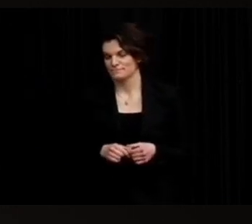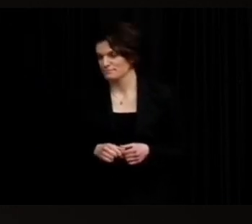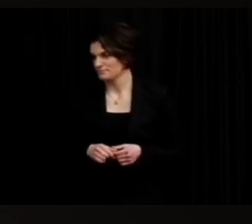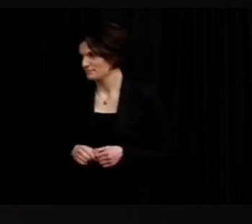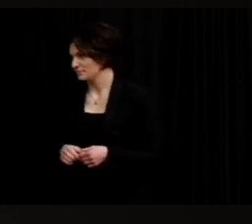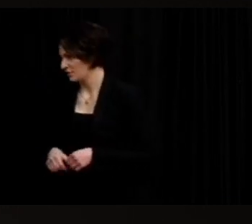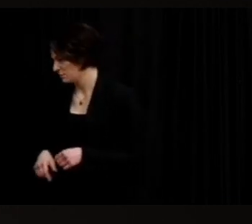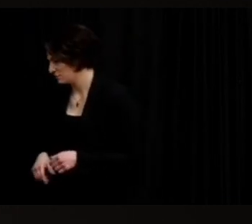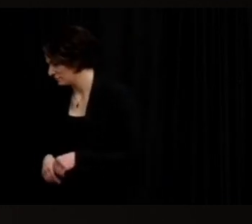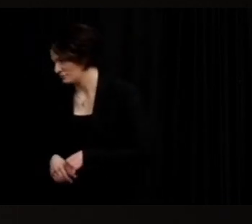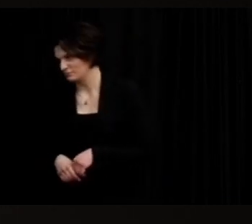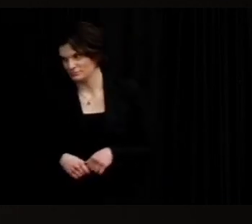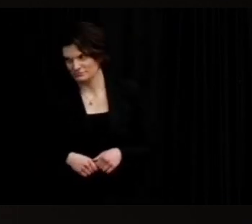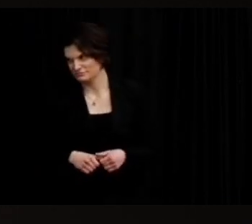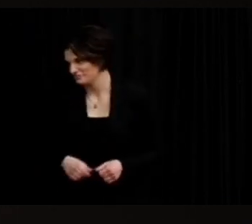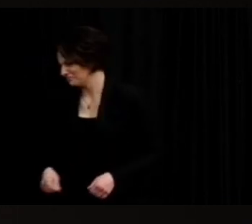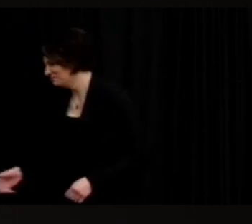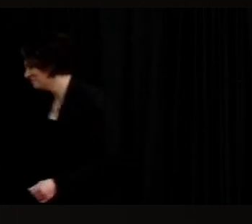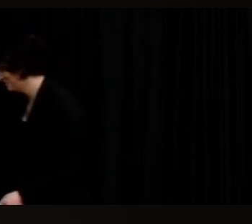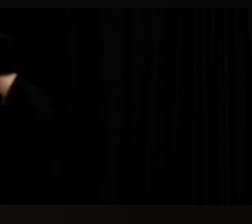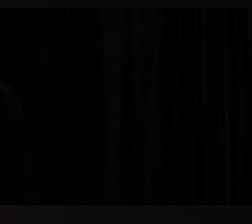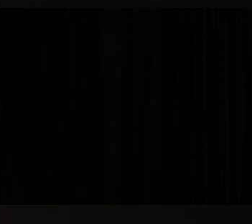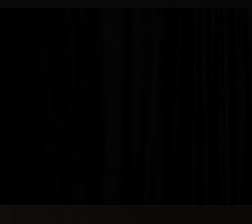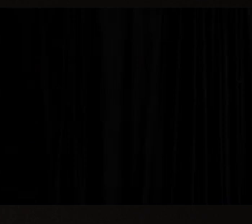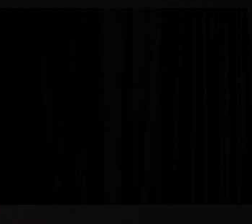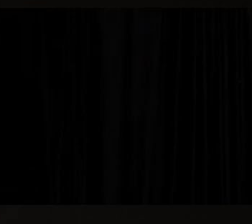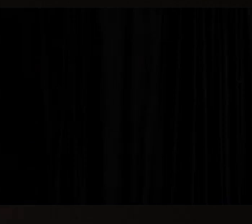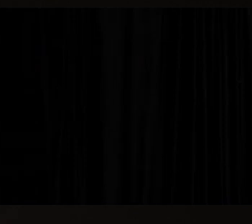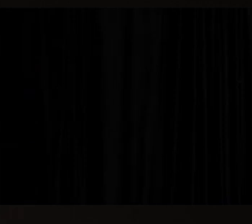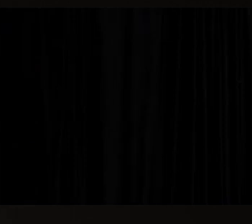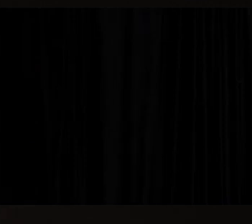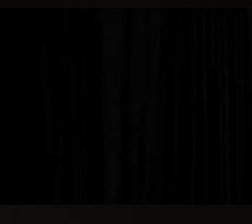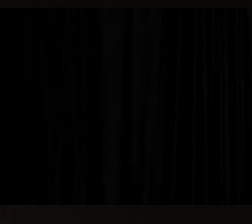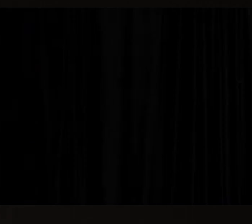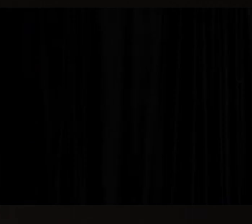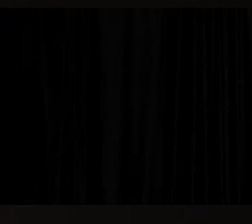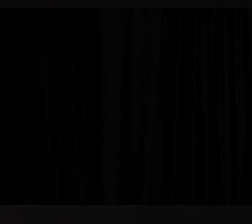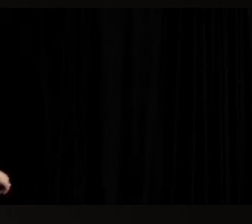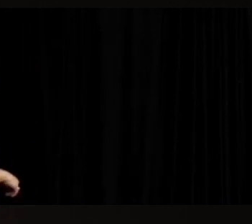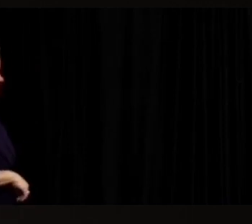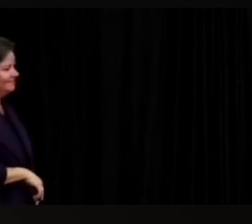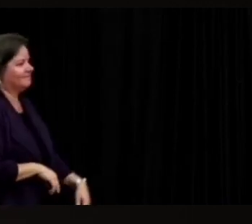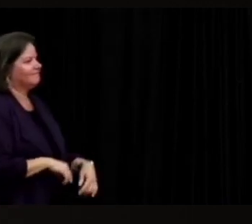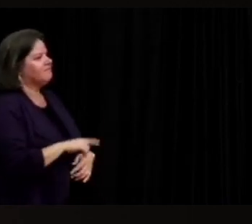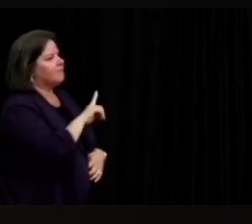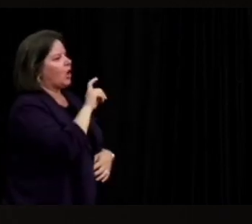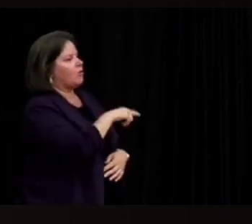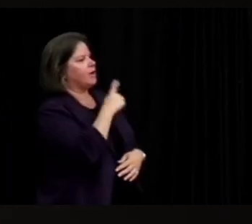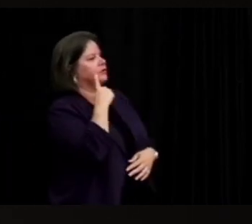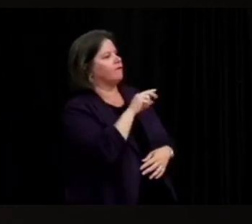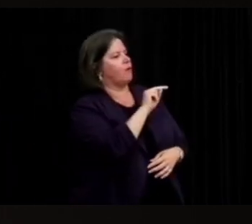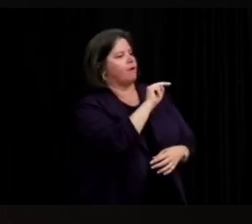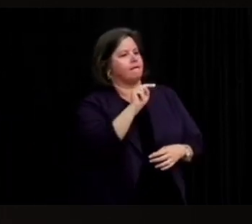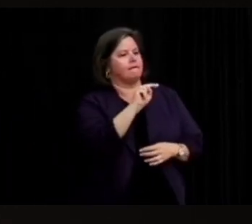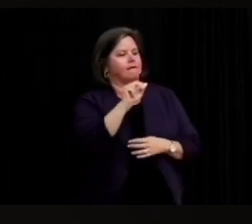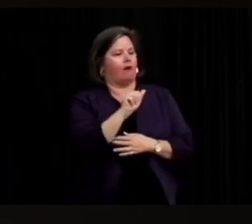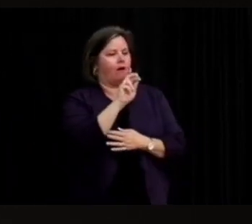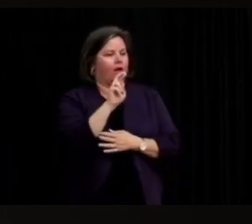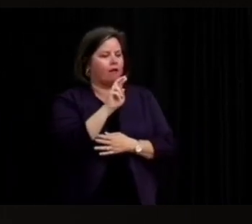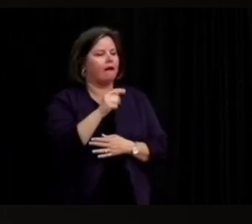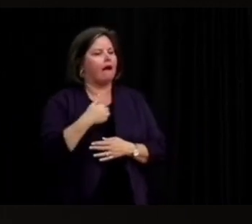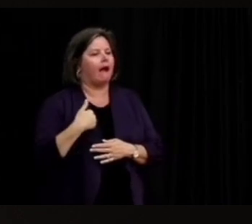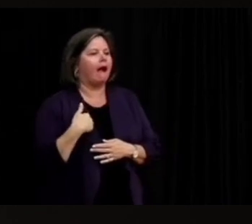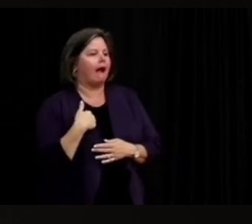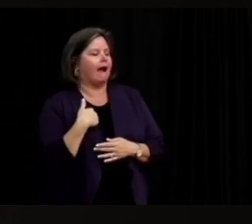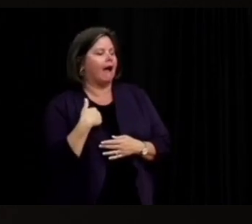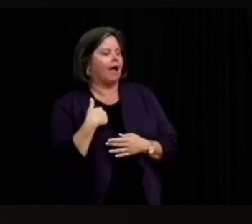Hi, Jake Kilgo here. This question is for NAR. I'm a realtor and I'm a realtist, and I'm not